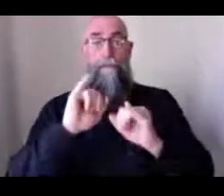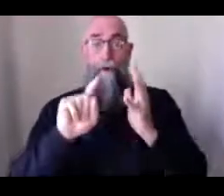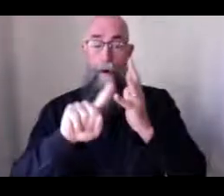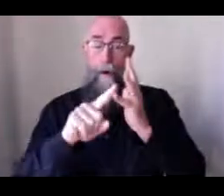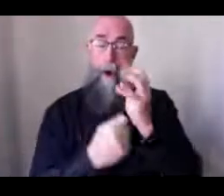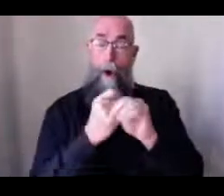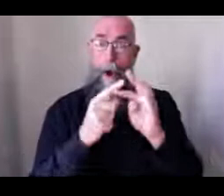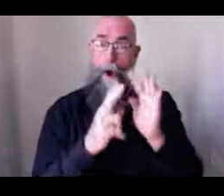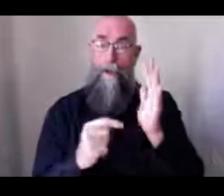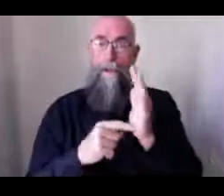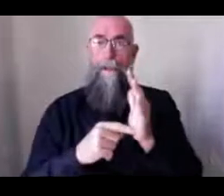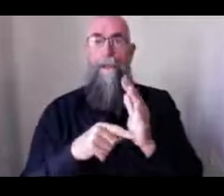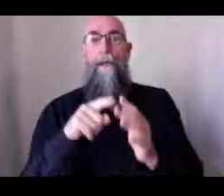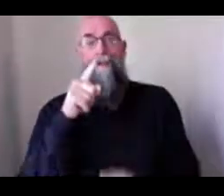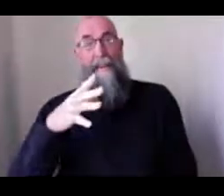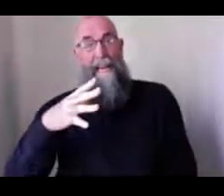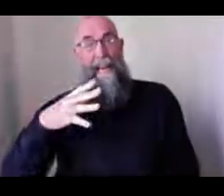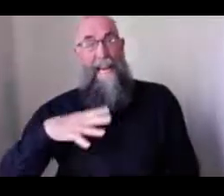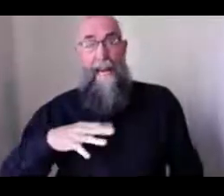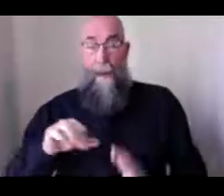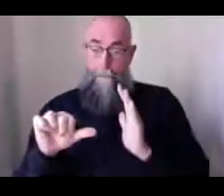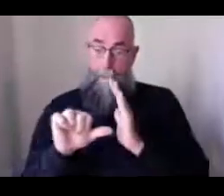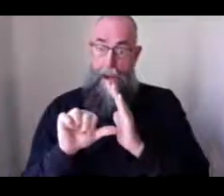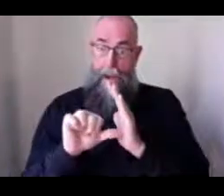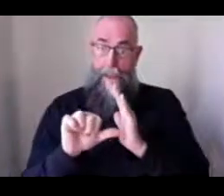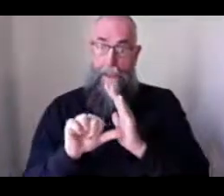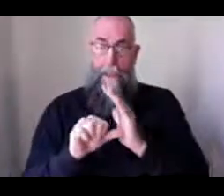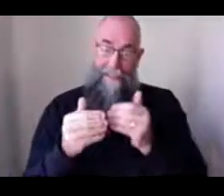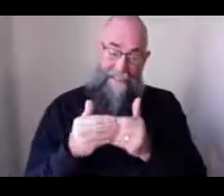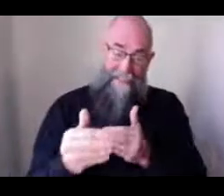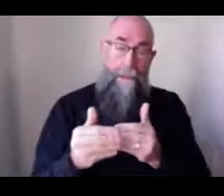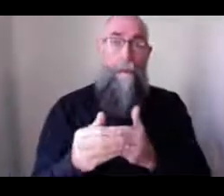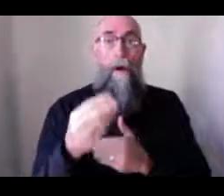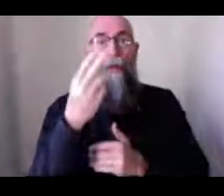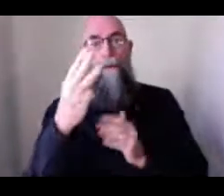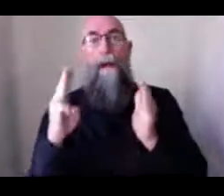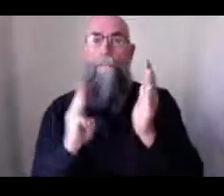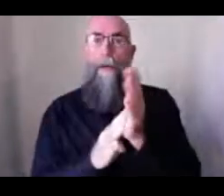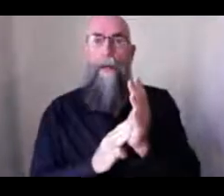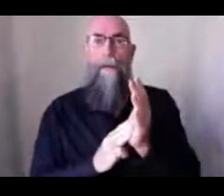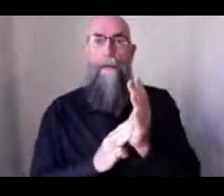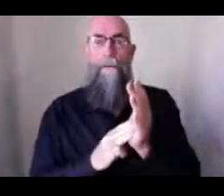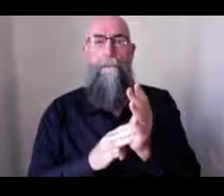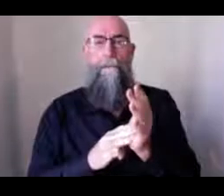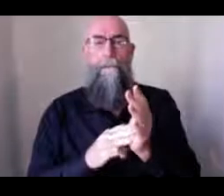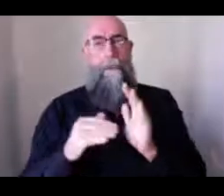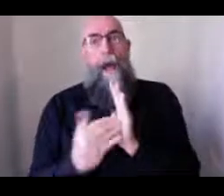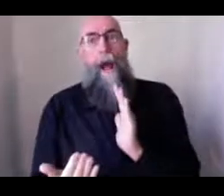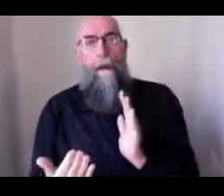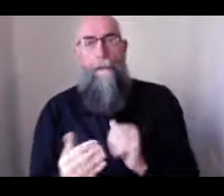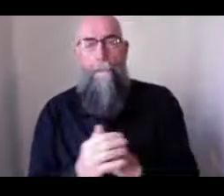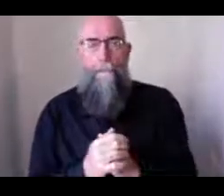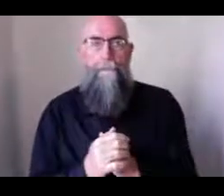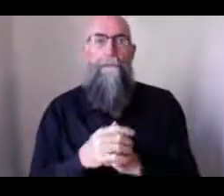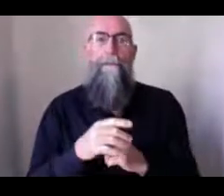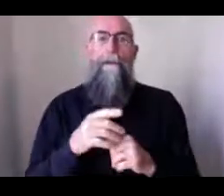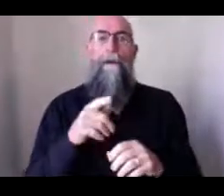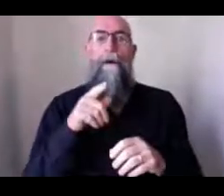you must need the money that you're requesting within 3 months of applying for this opportunity. And